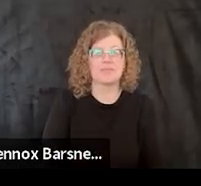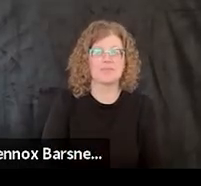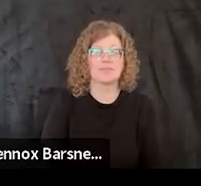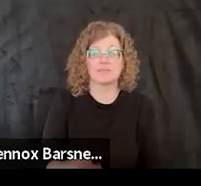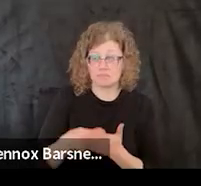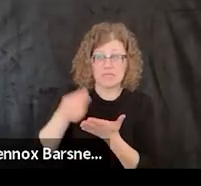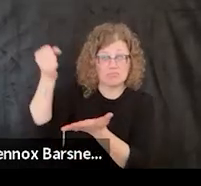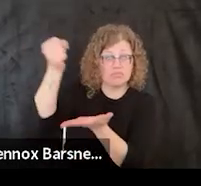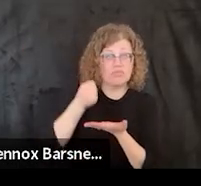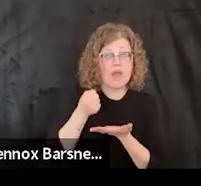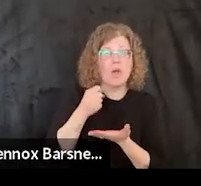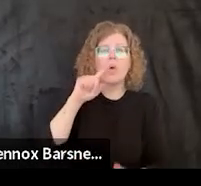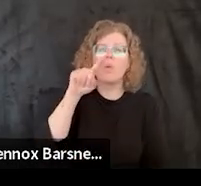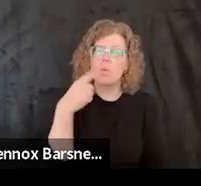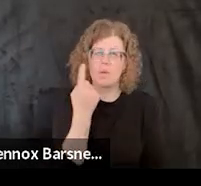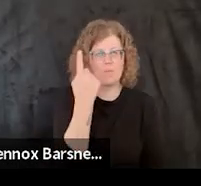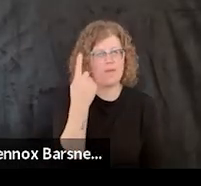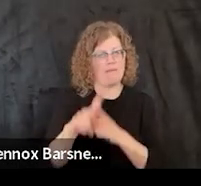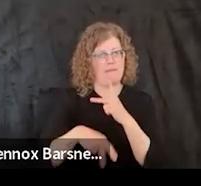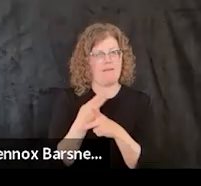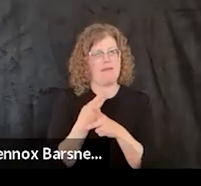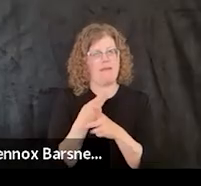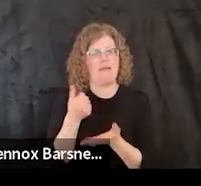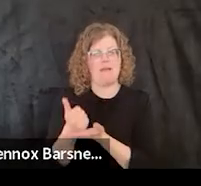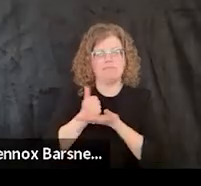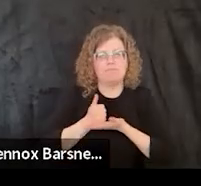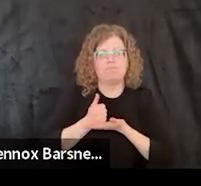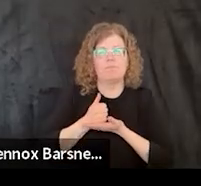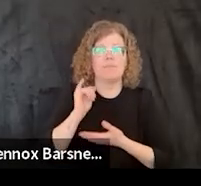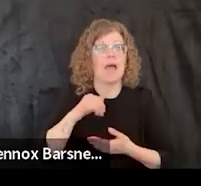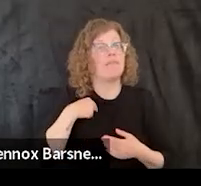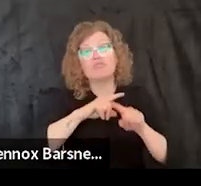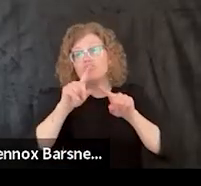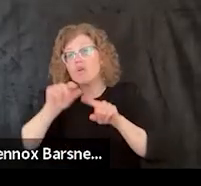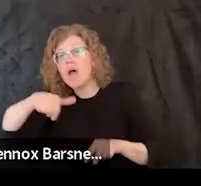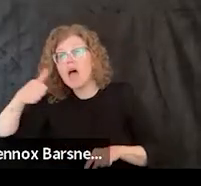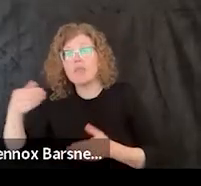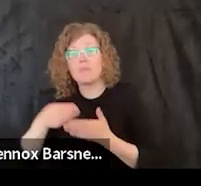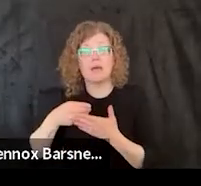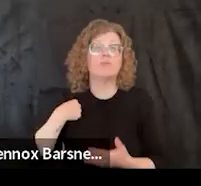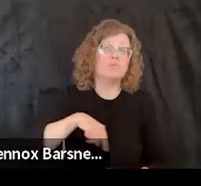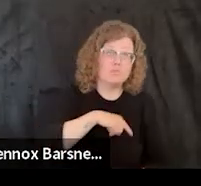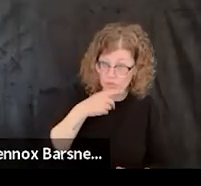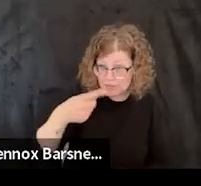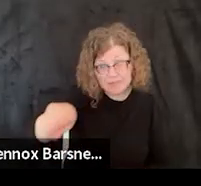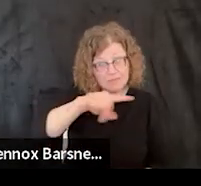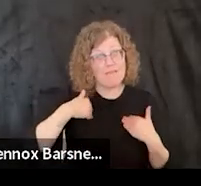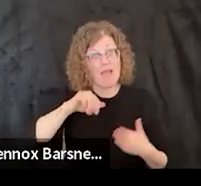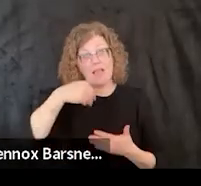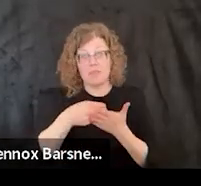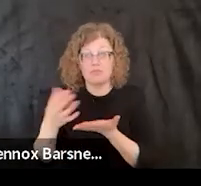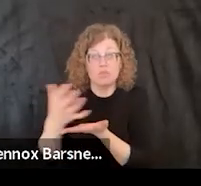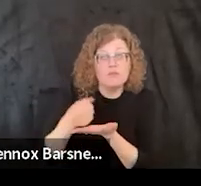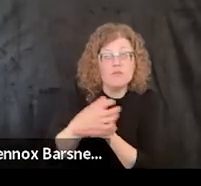for supporting your project and its costs. If you have other revenue, you can include them as well and indicate if they are confirmed